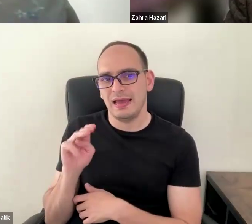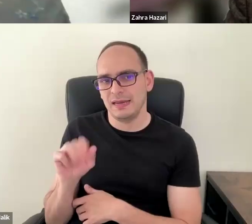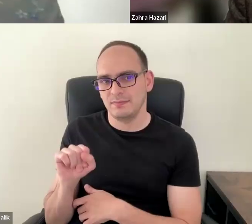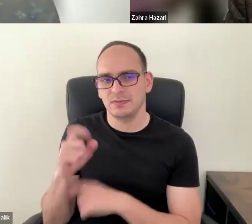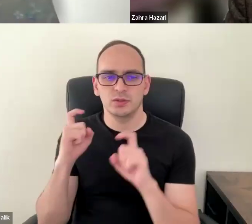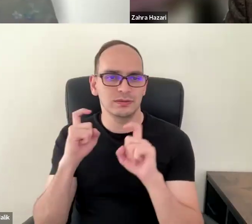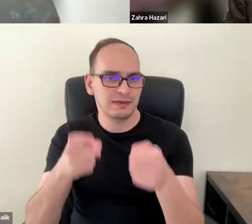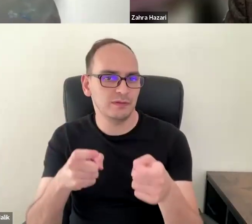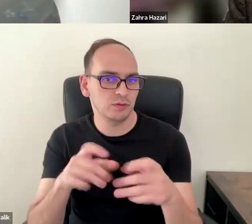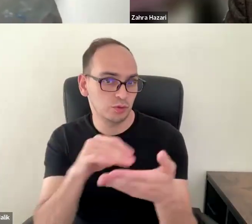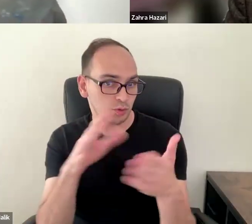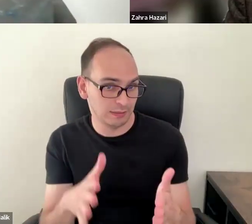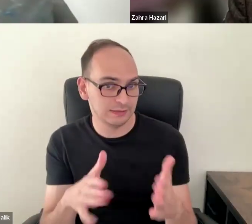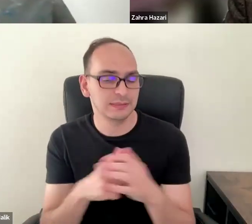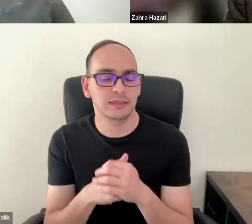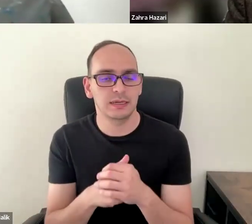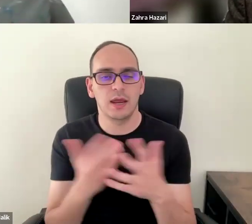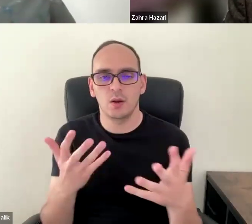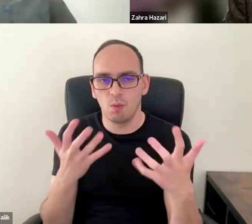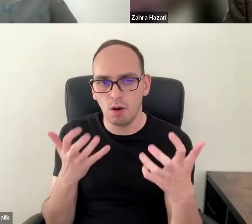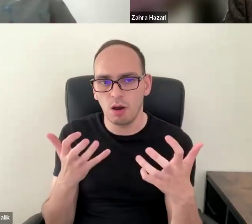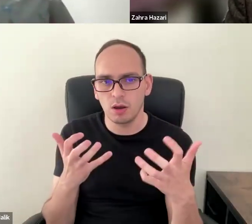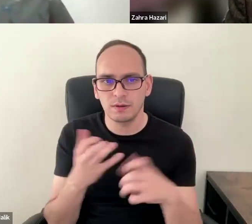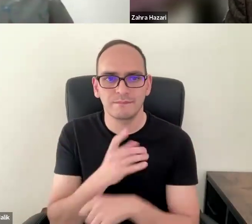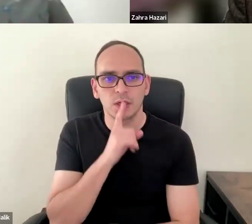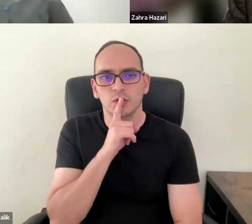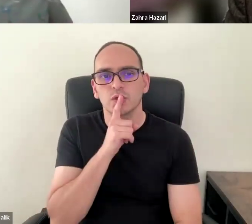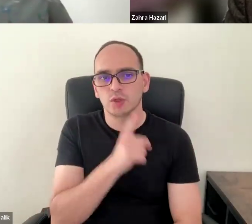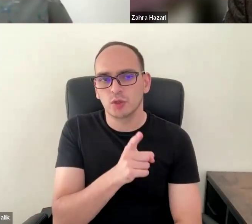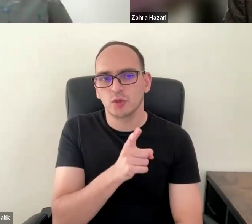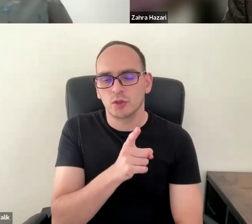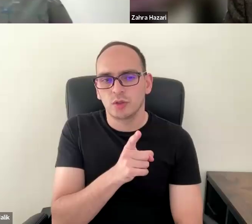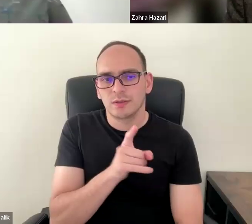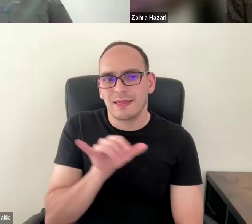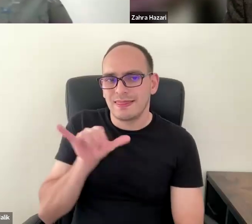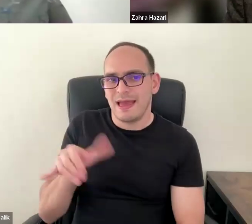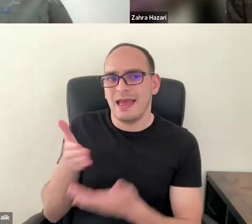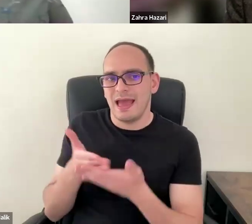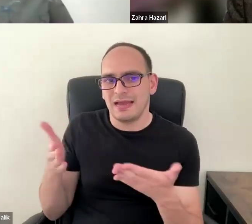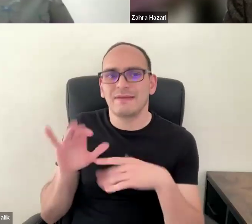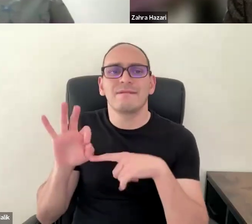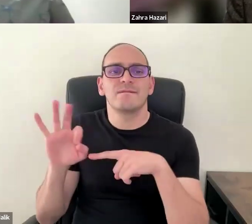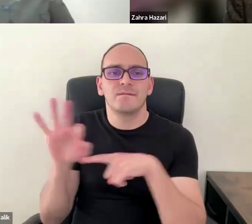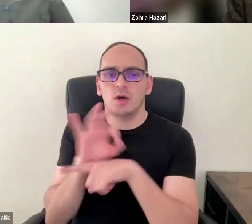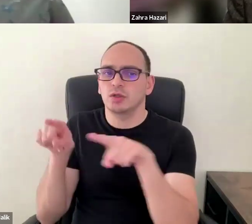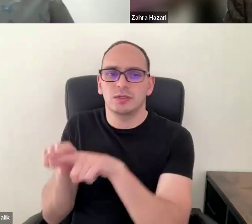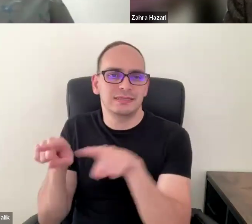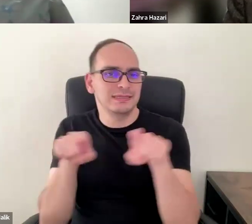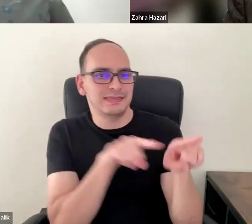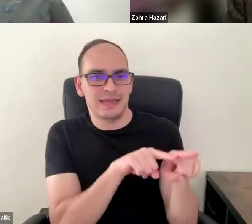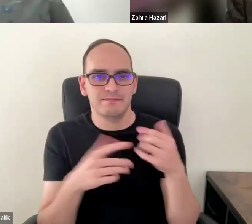to a group of students, you want to make sure that that set of items functions the same